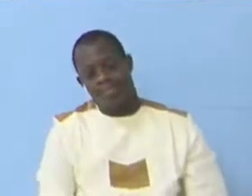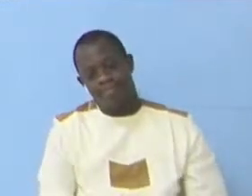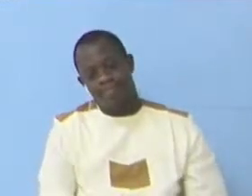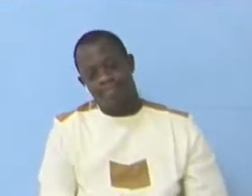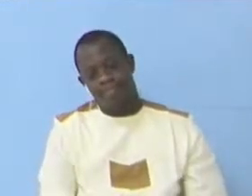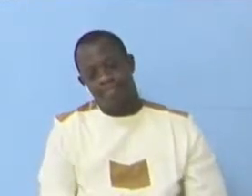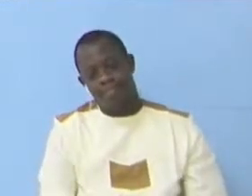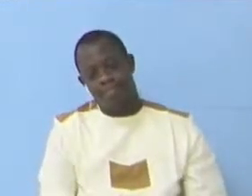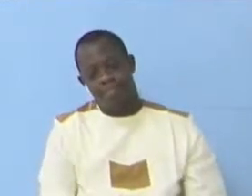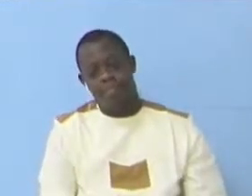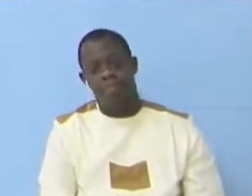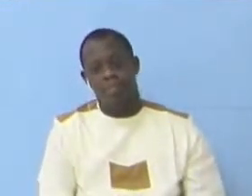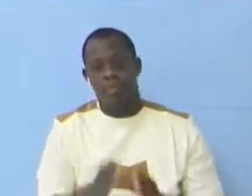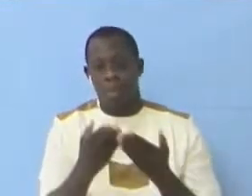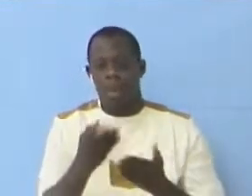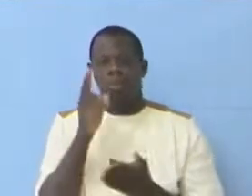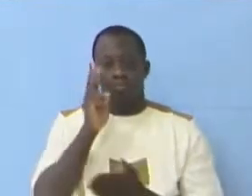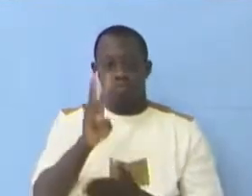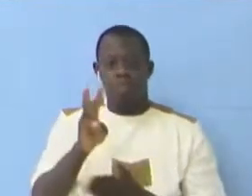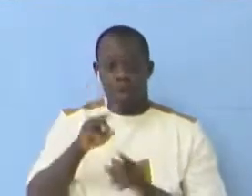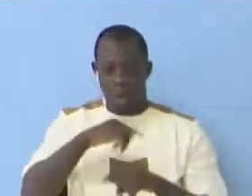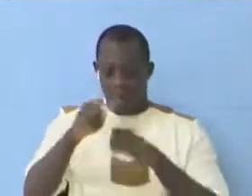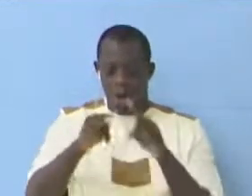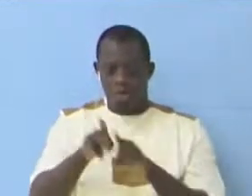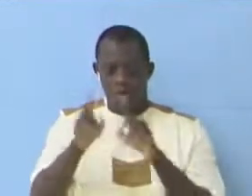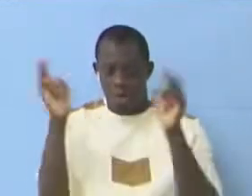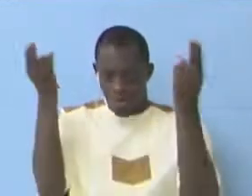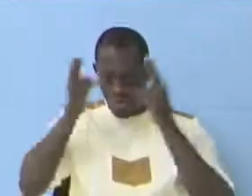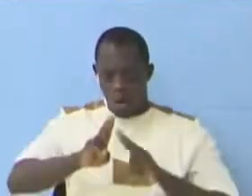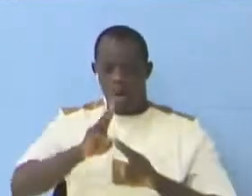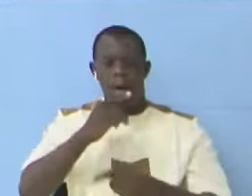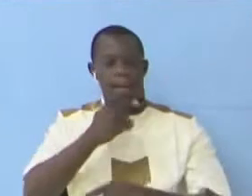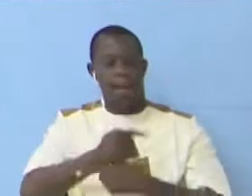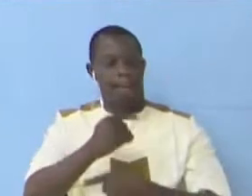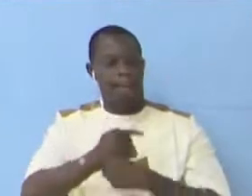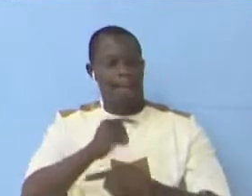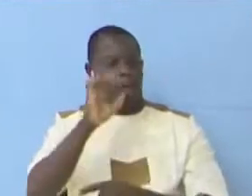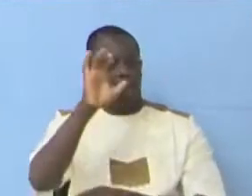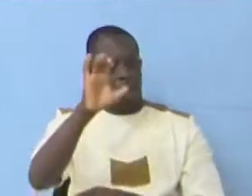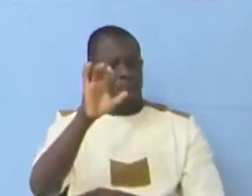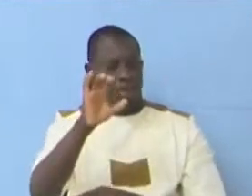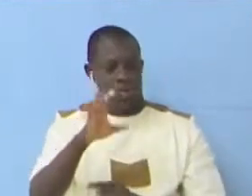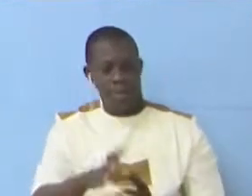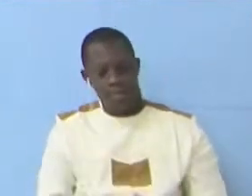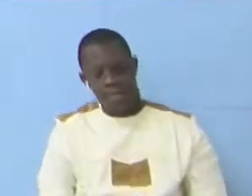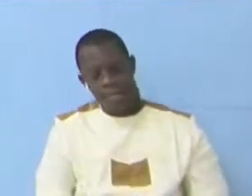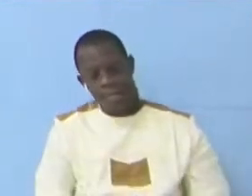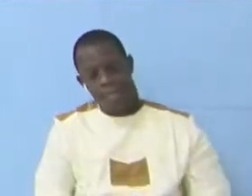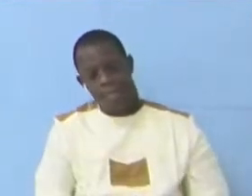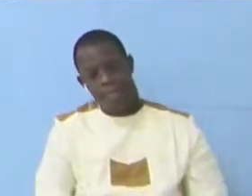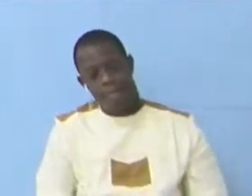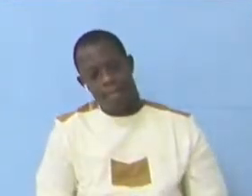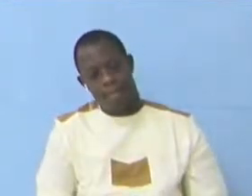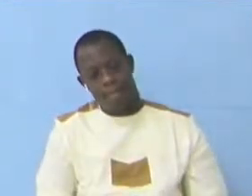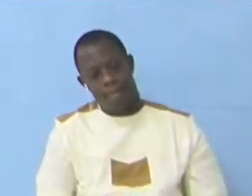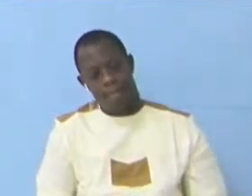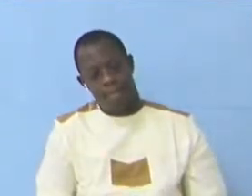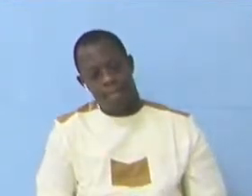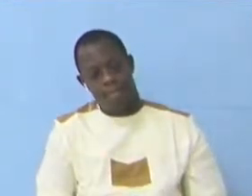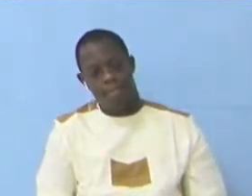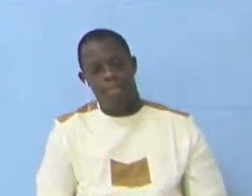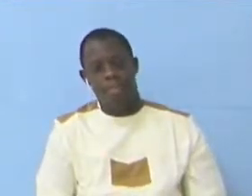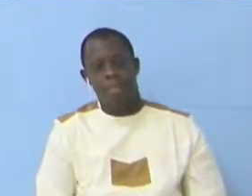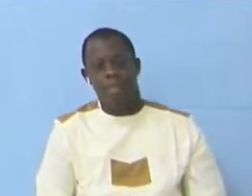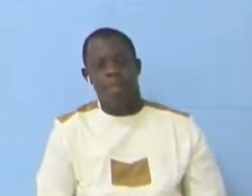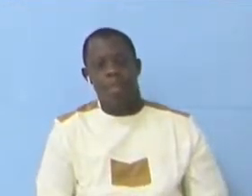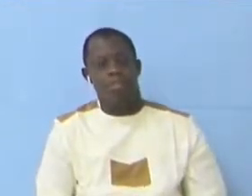jaarale. Let's look at it according to the laws of this country. ñu seetee ko ci anam yi nga xam ne moo méngoo ak luwaa réew mi. It